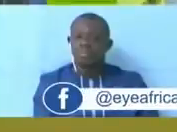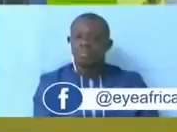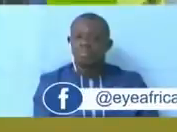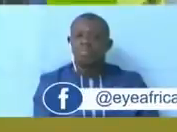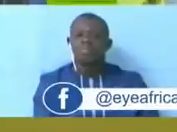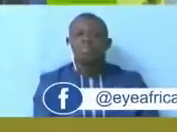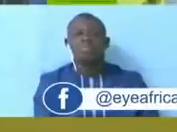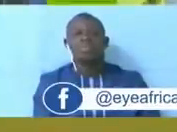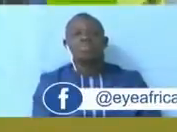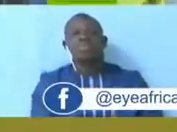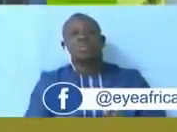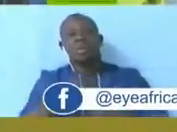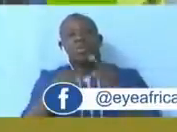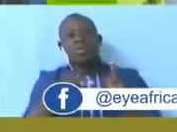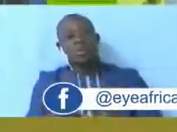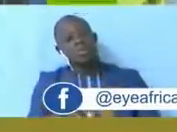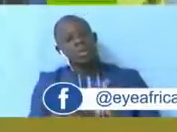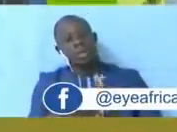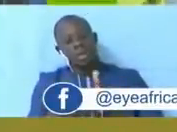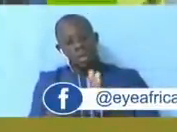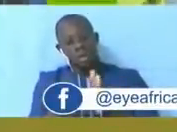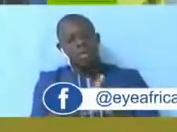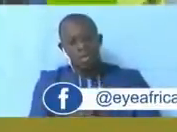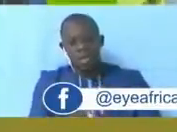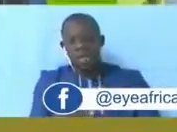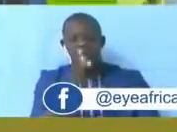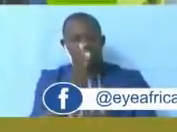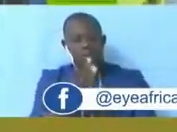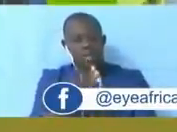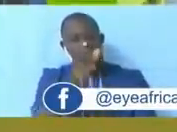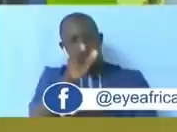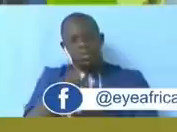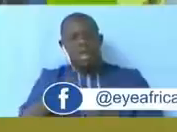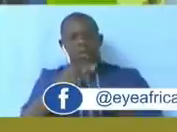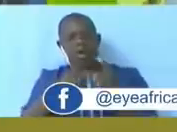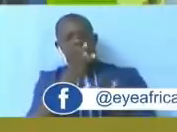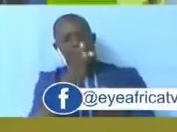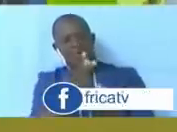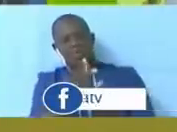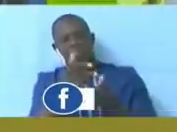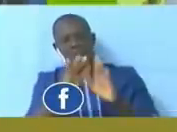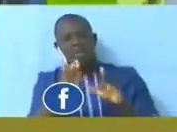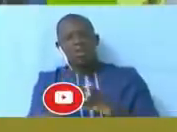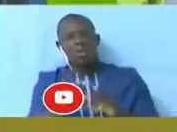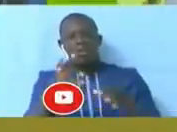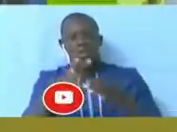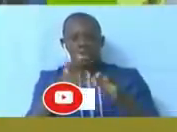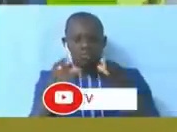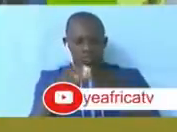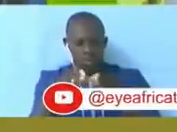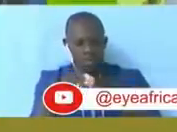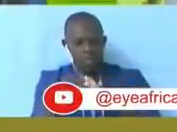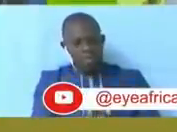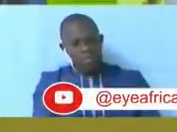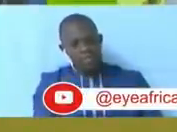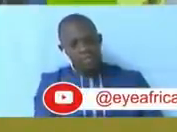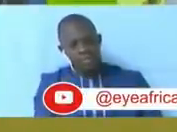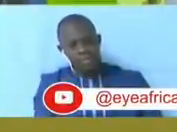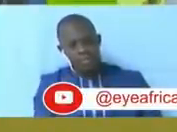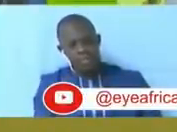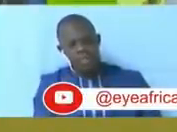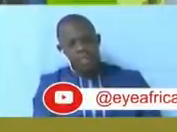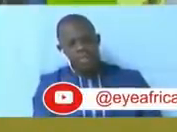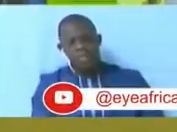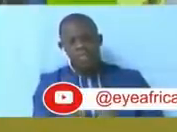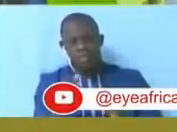the offence. Well, in prima facie case, well, nka said andro di me along ko abe tu mi mu ni ngaba chokila tu mi ni na ya tu mi mena. So you can